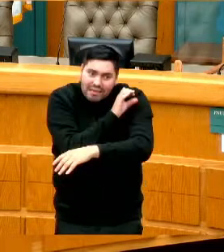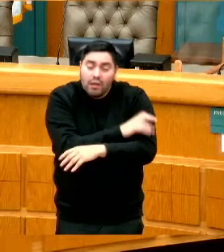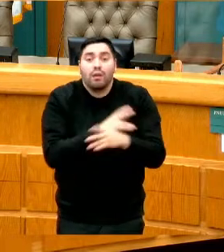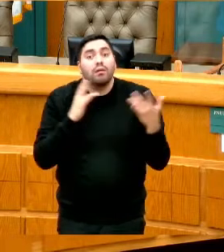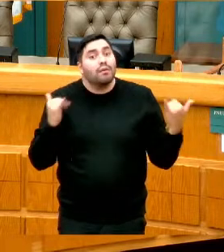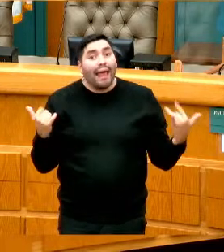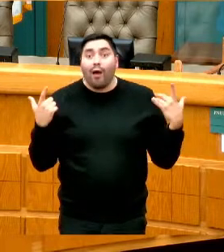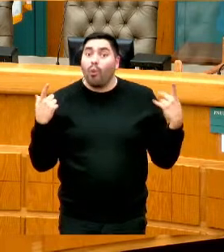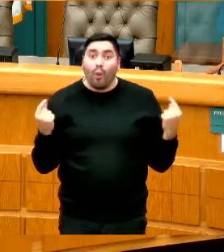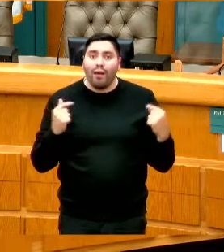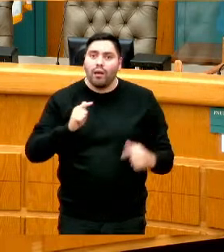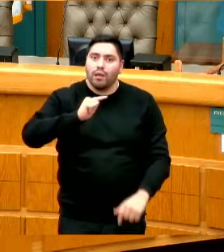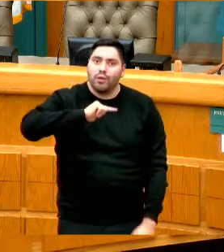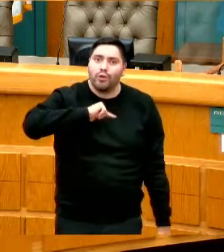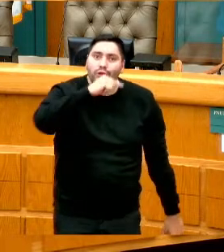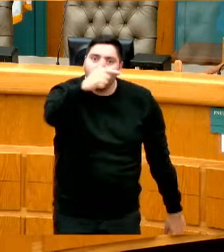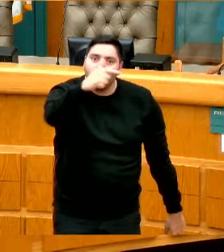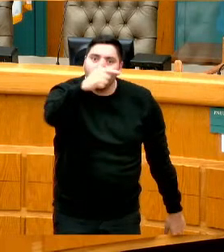now.